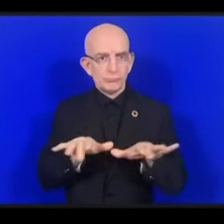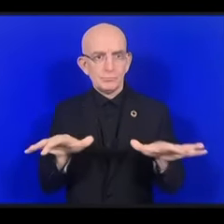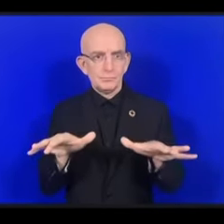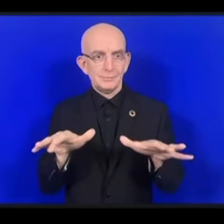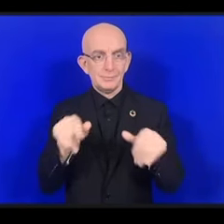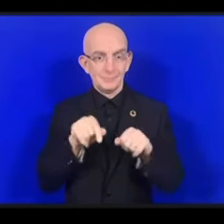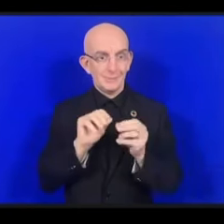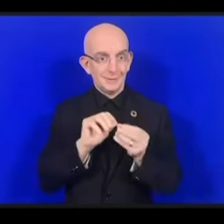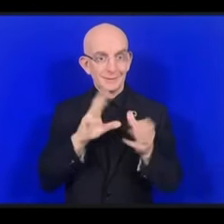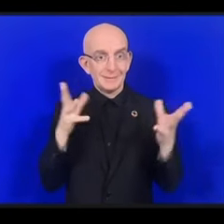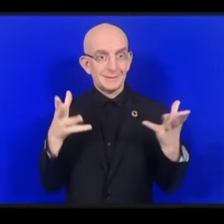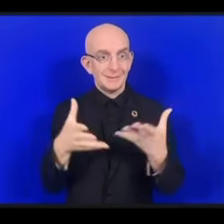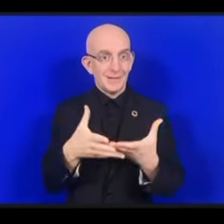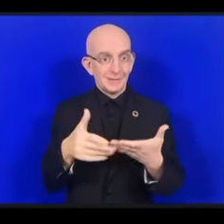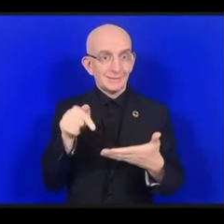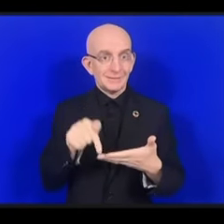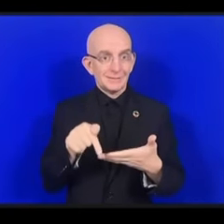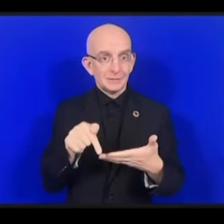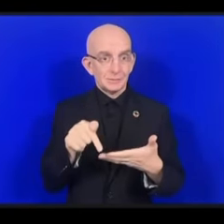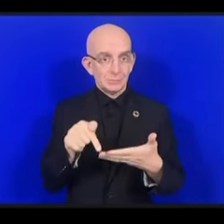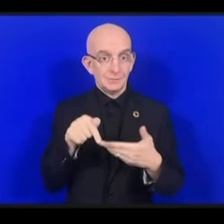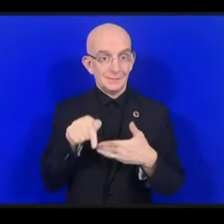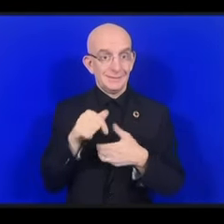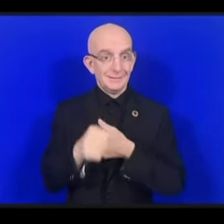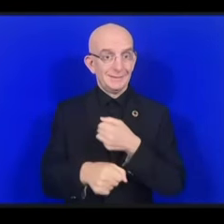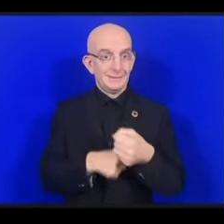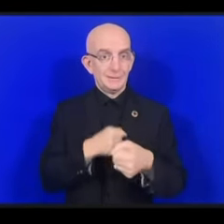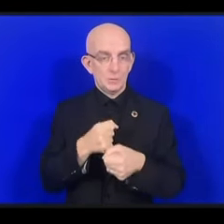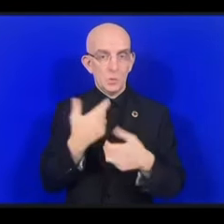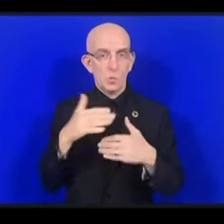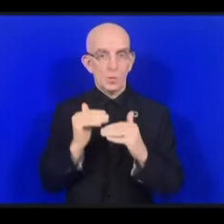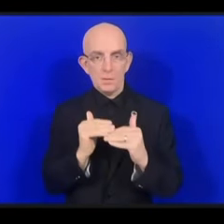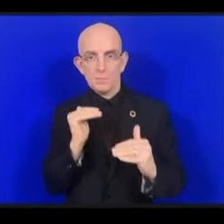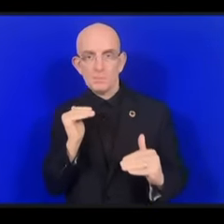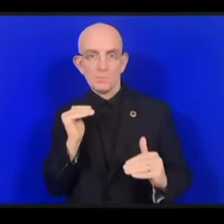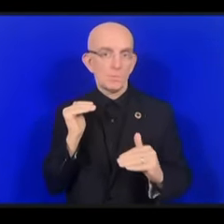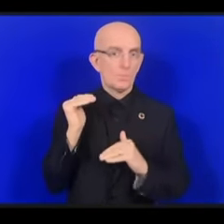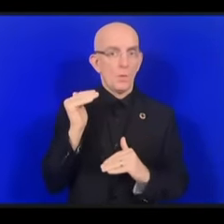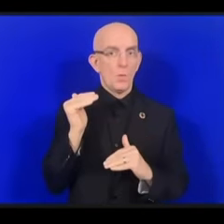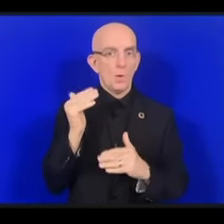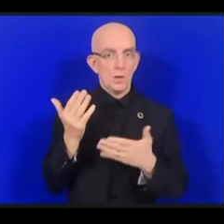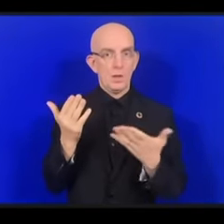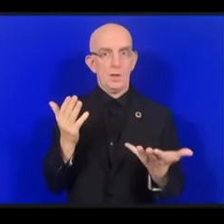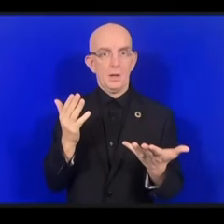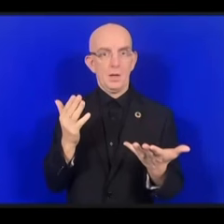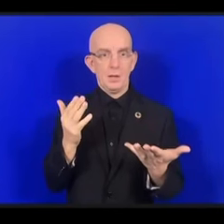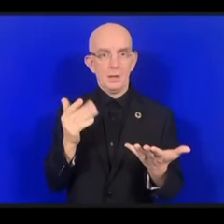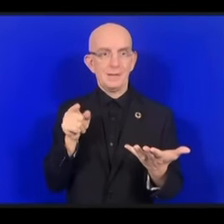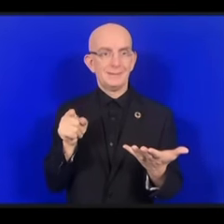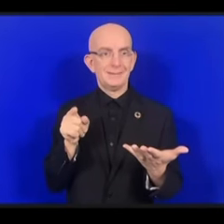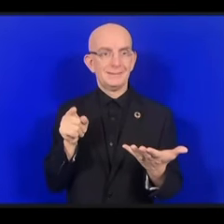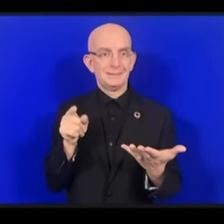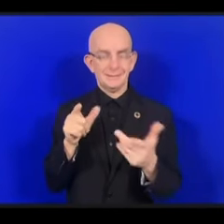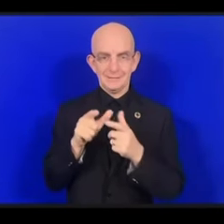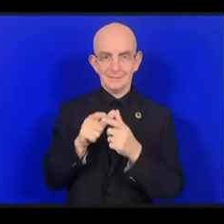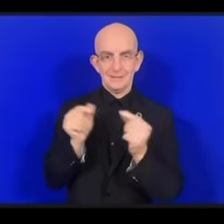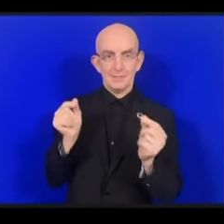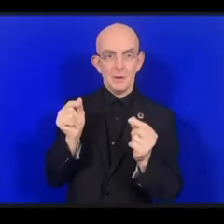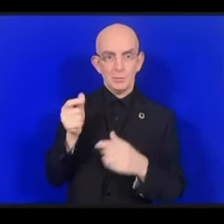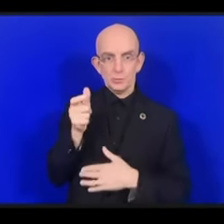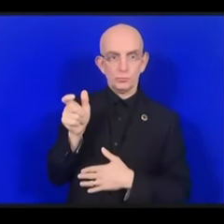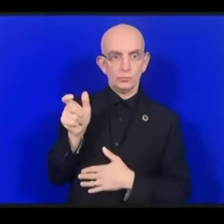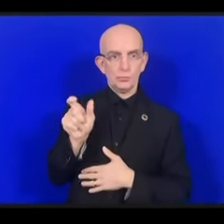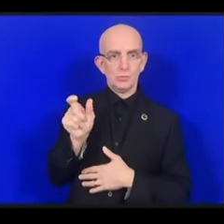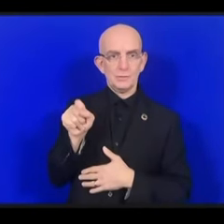At the end of each year, the kanji character for the year is selected by a ballot organized by the Japanese